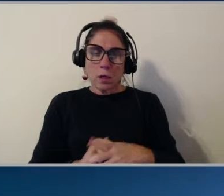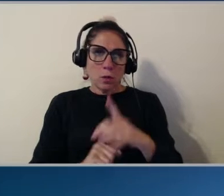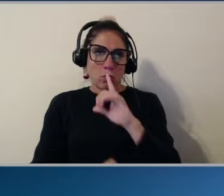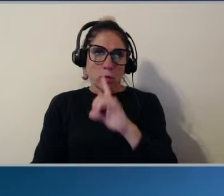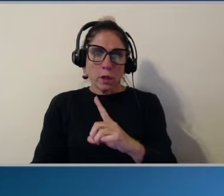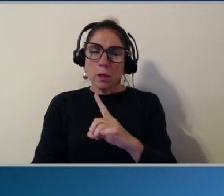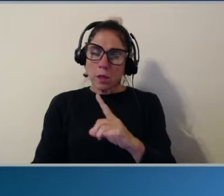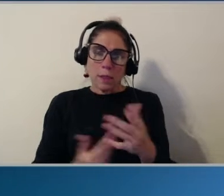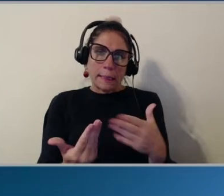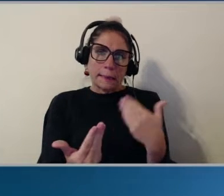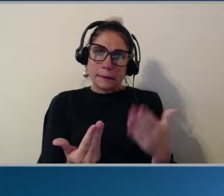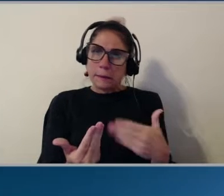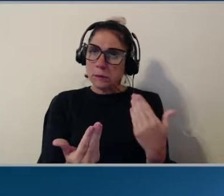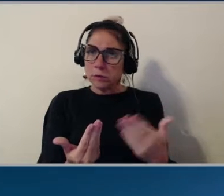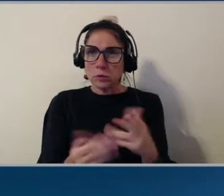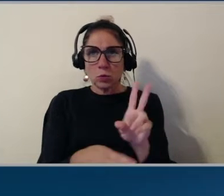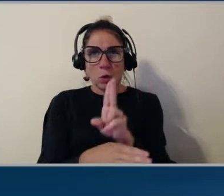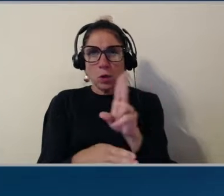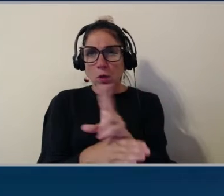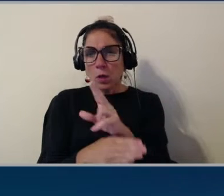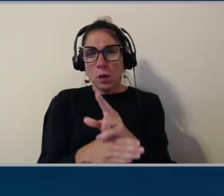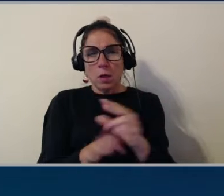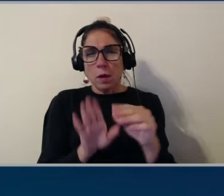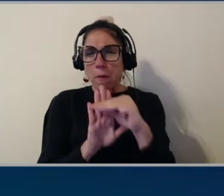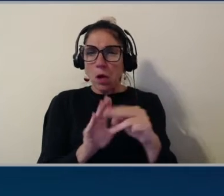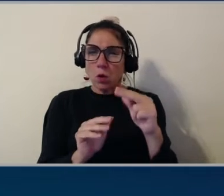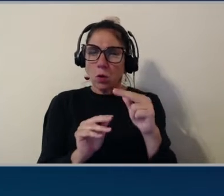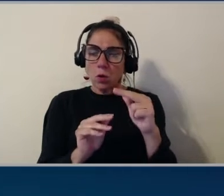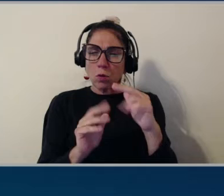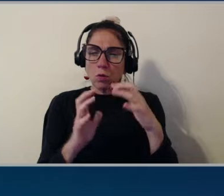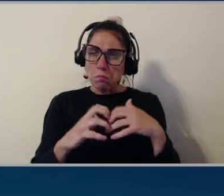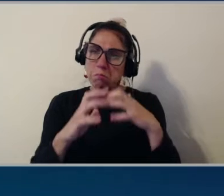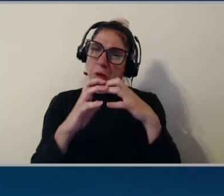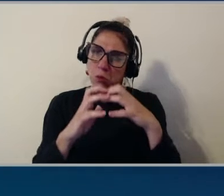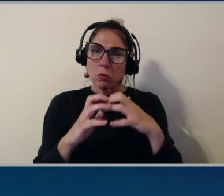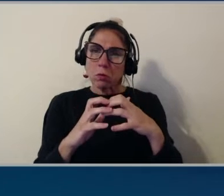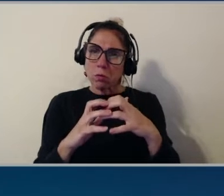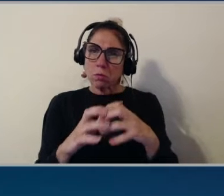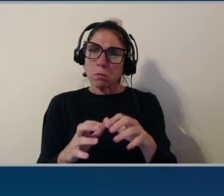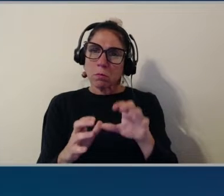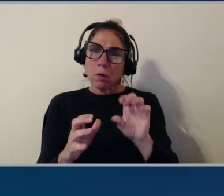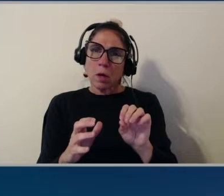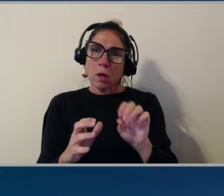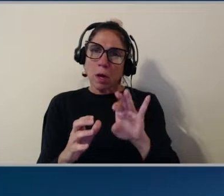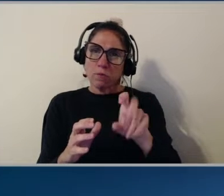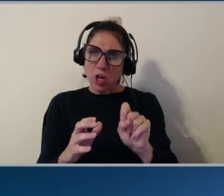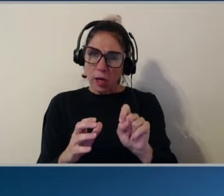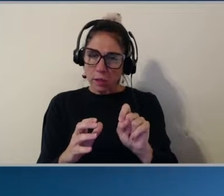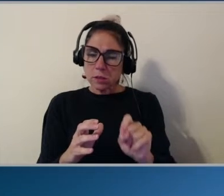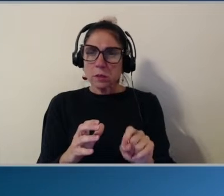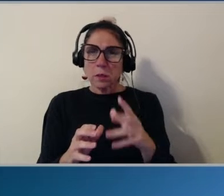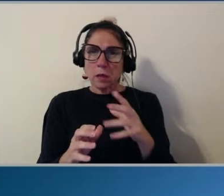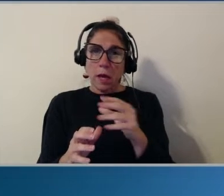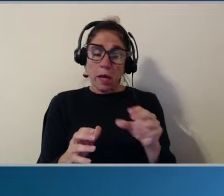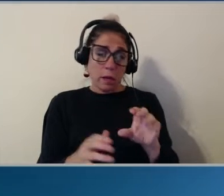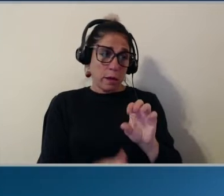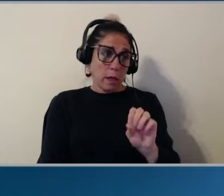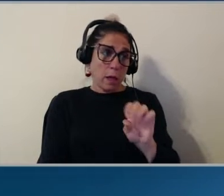Really easy, just using model builder. You create a model builder objects, and model builder objects